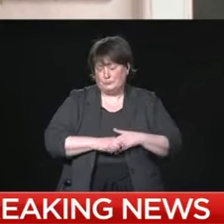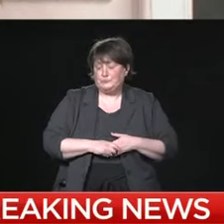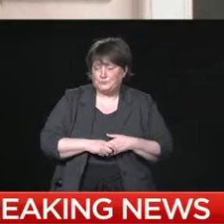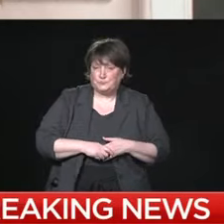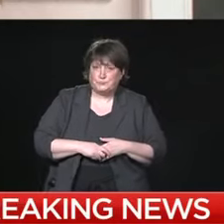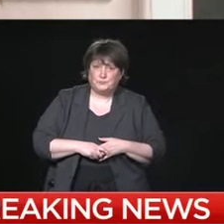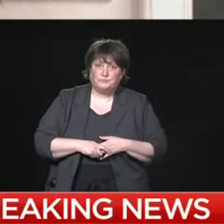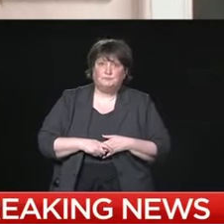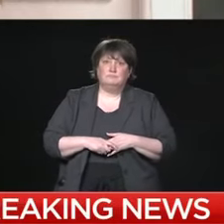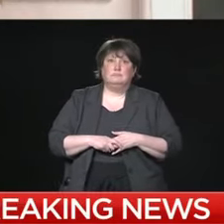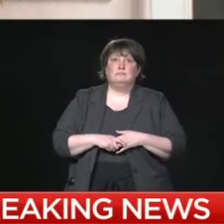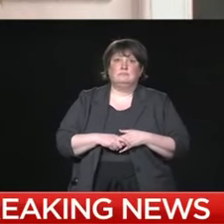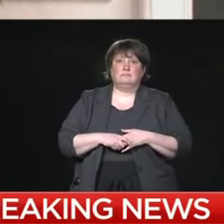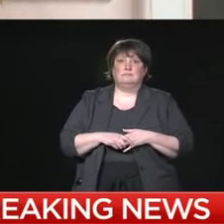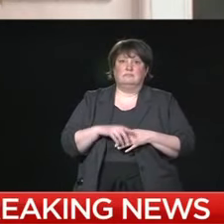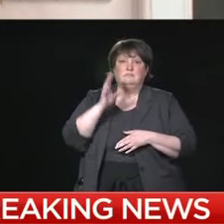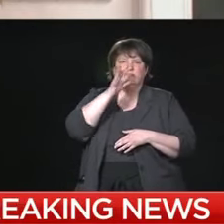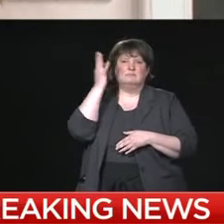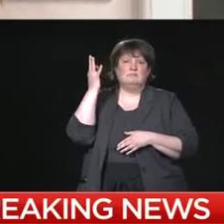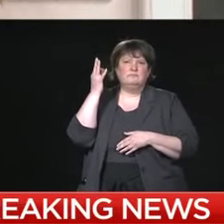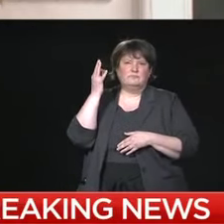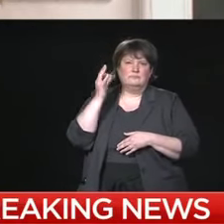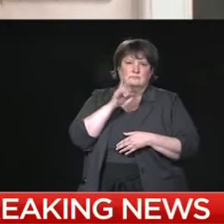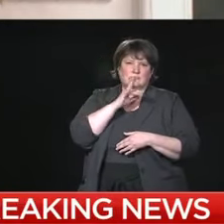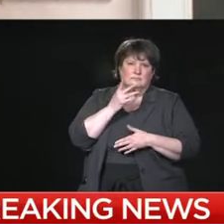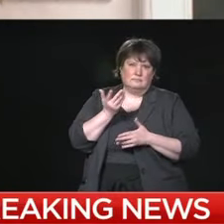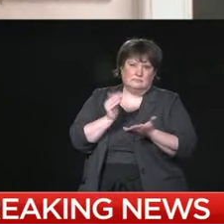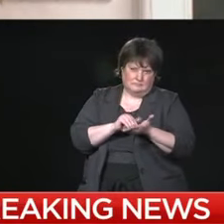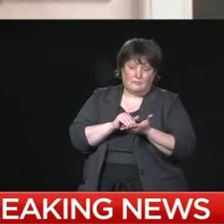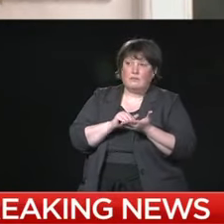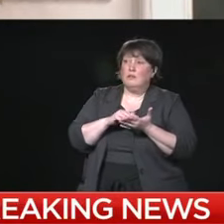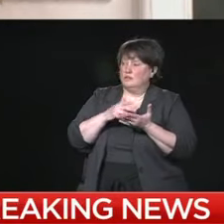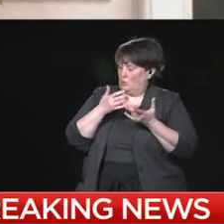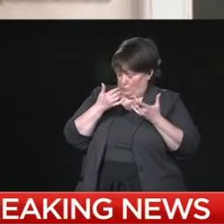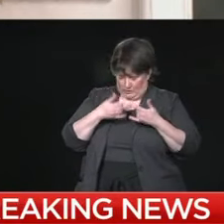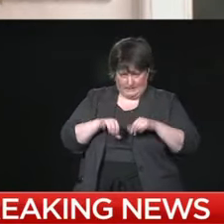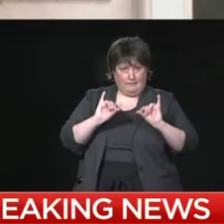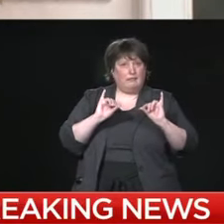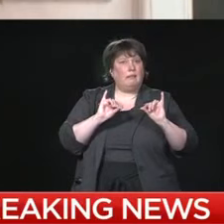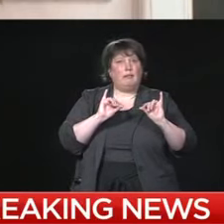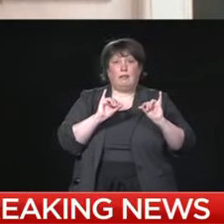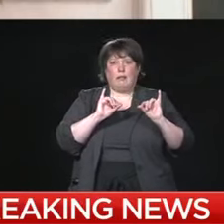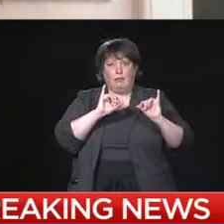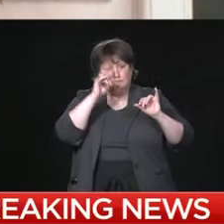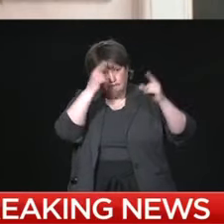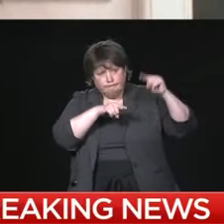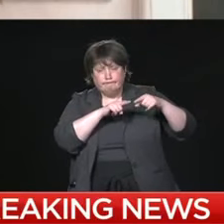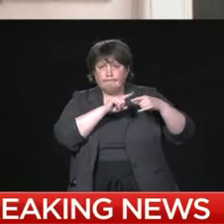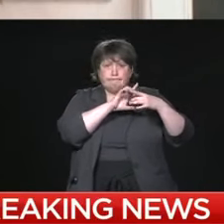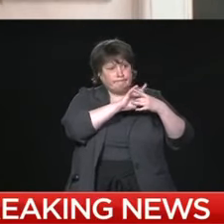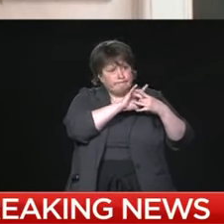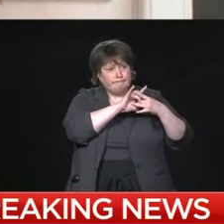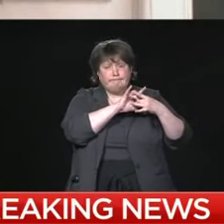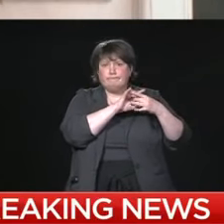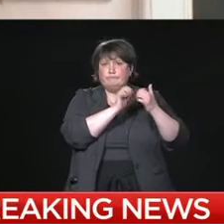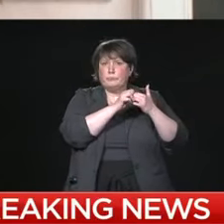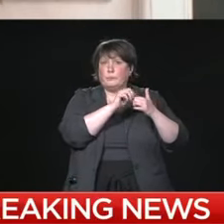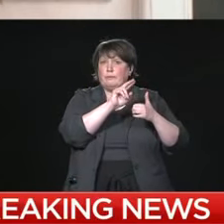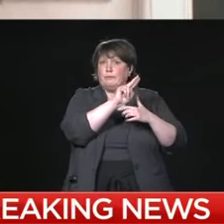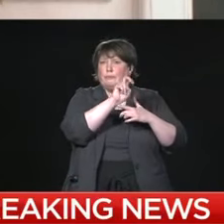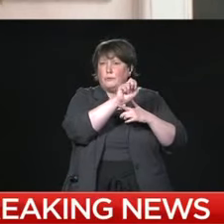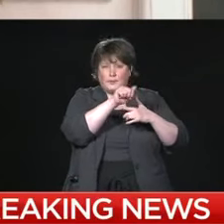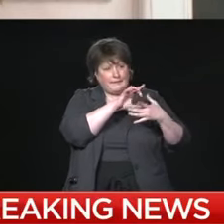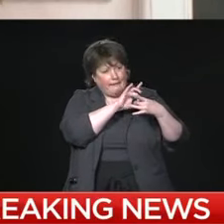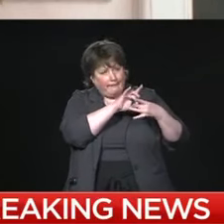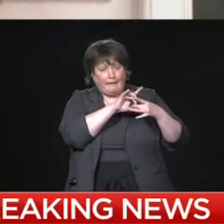Nous allons continuer de coordonner avec les Américains sur. We will continue to coordinate with the Americans on a variety of issues, but of